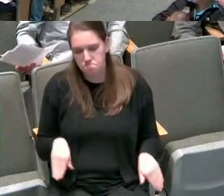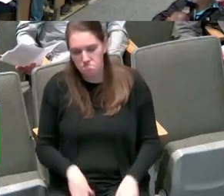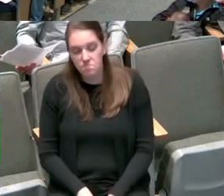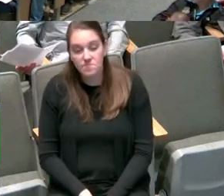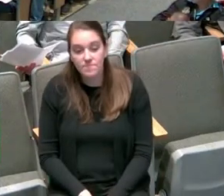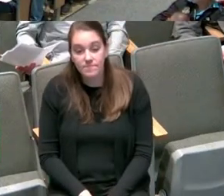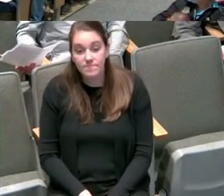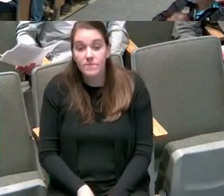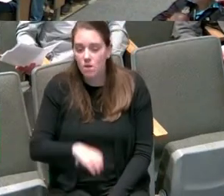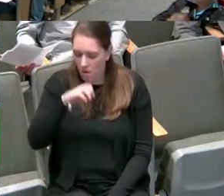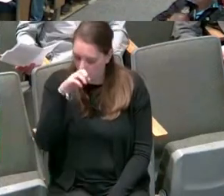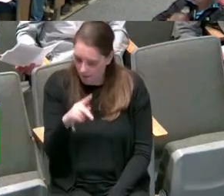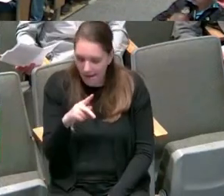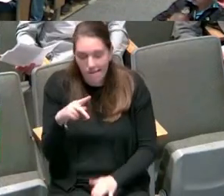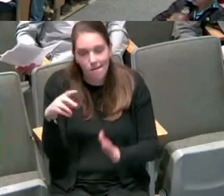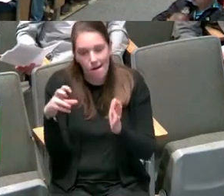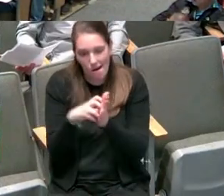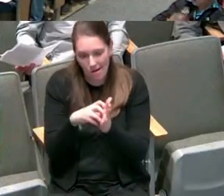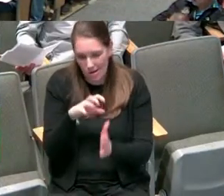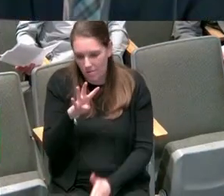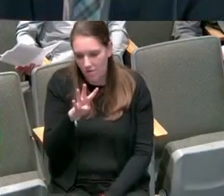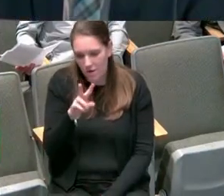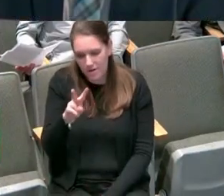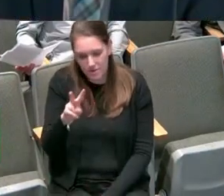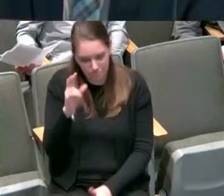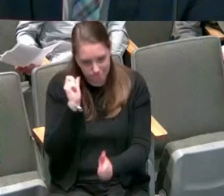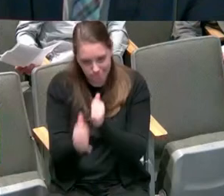okay article 42 passes